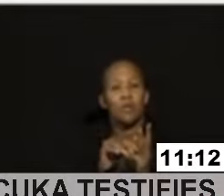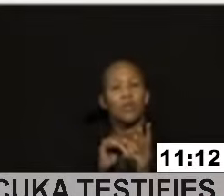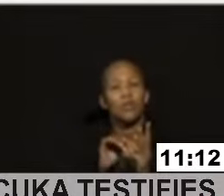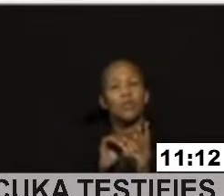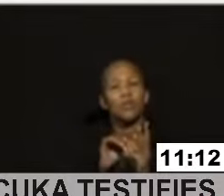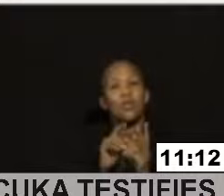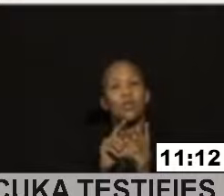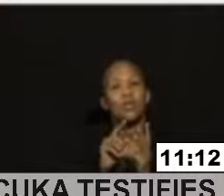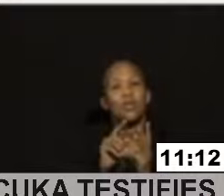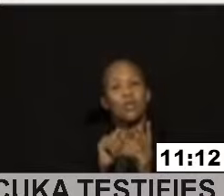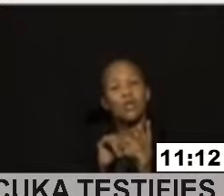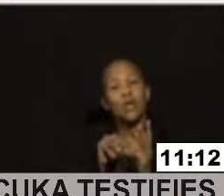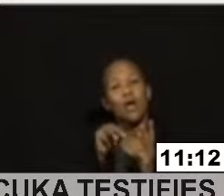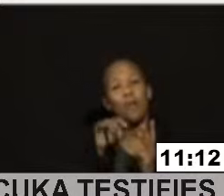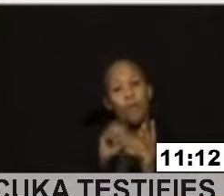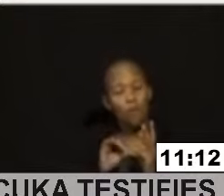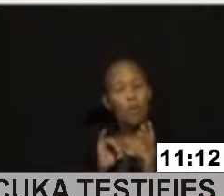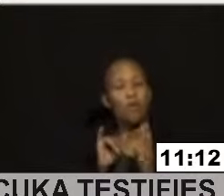of November.